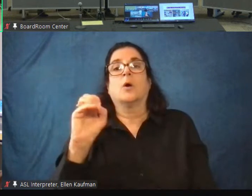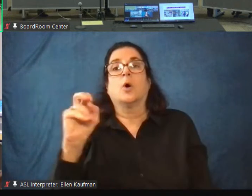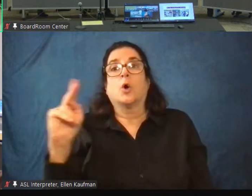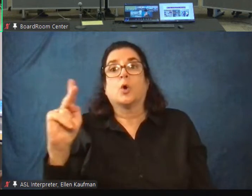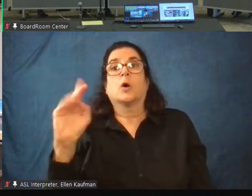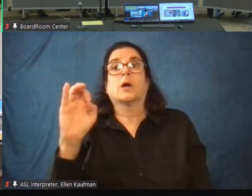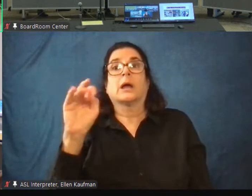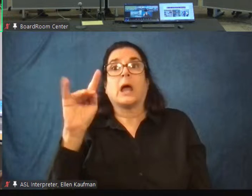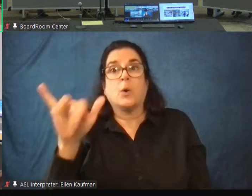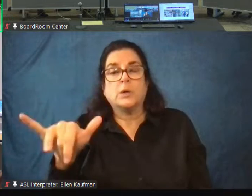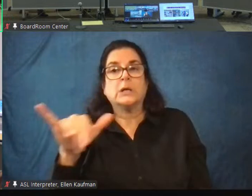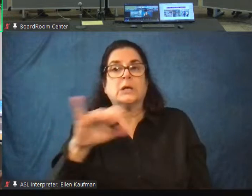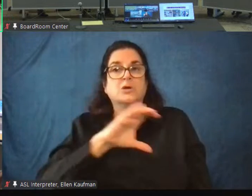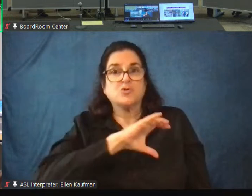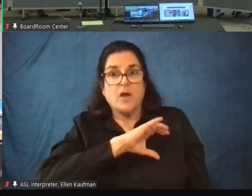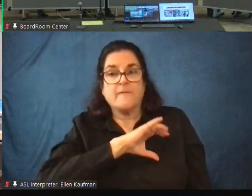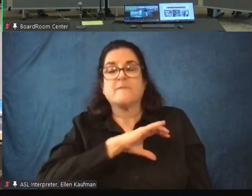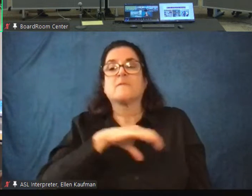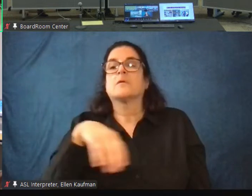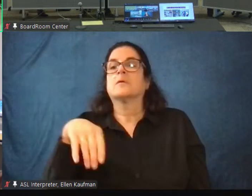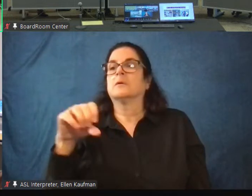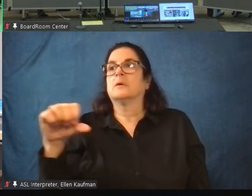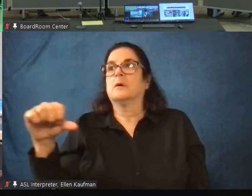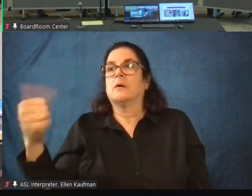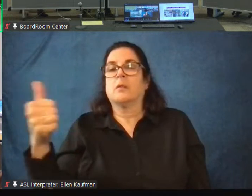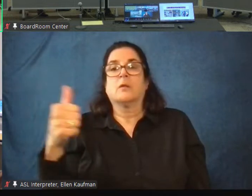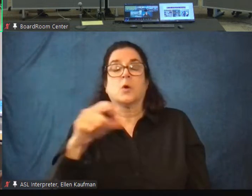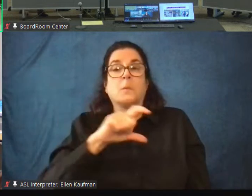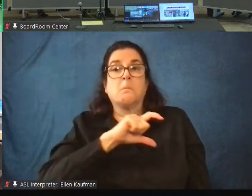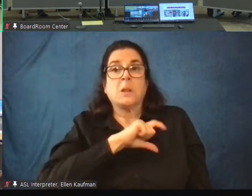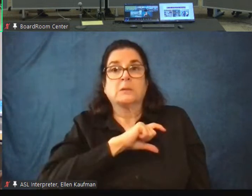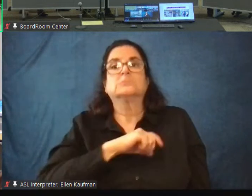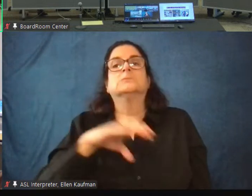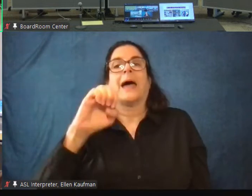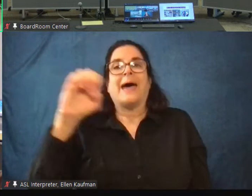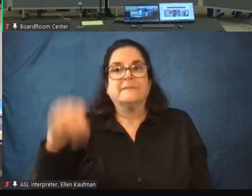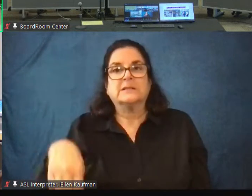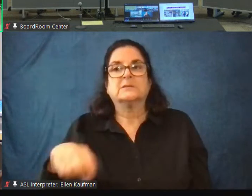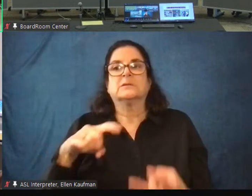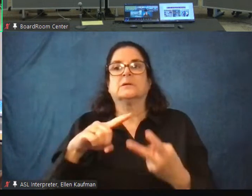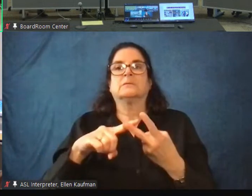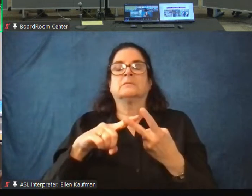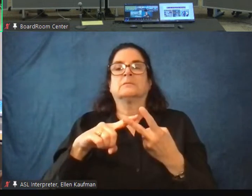police departments, including Evanston, Oak Park, and of course, Forest Park.